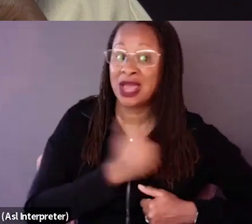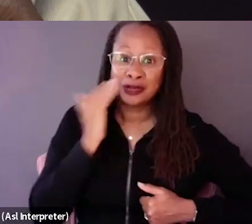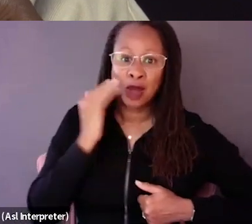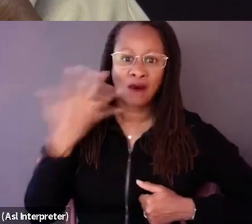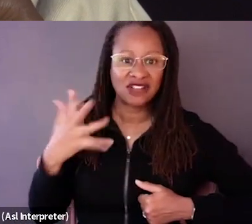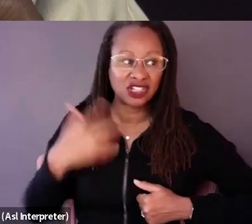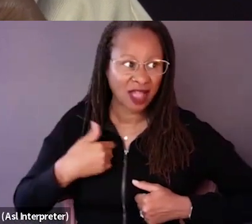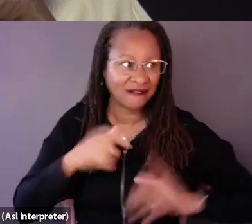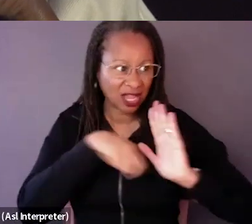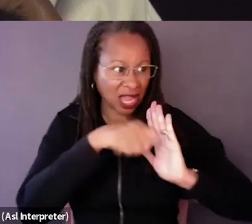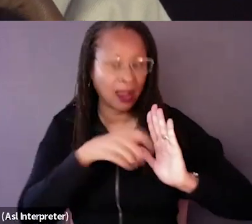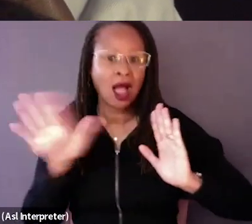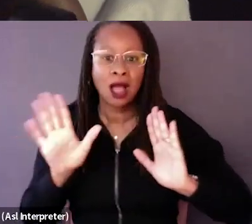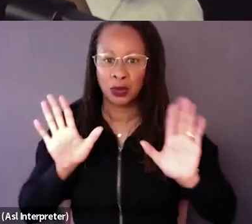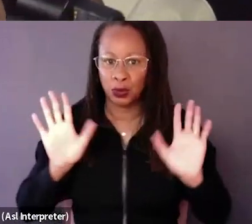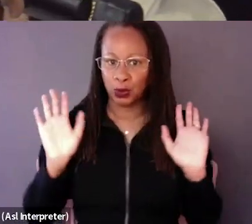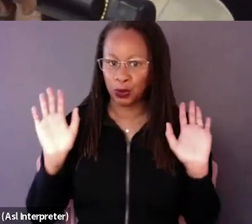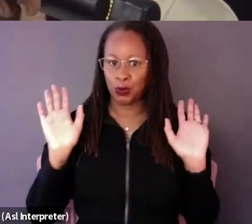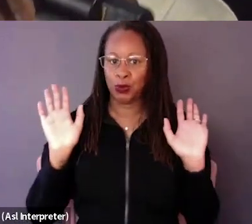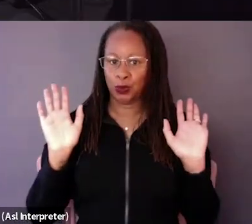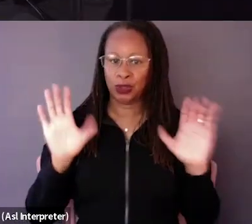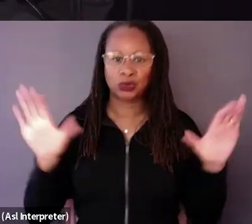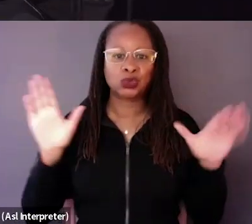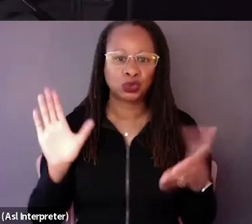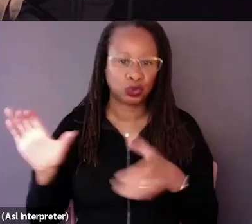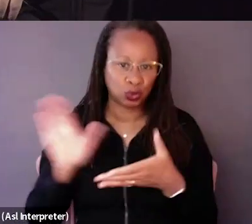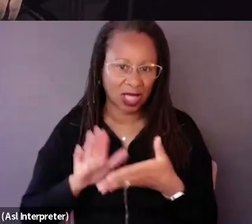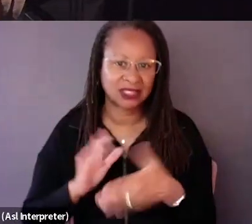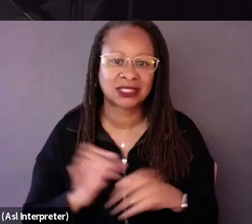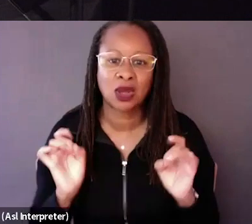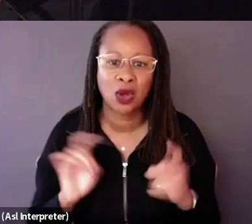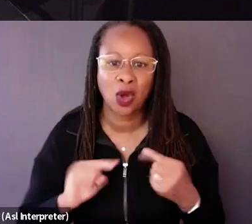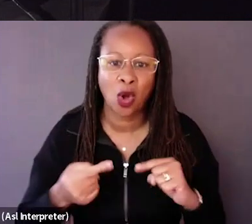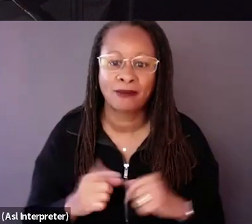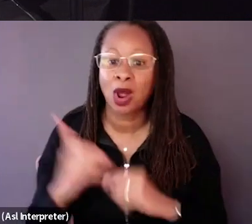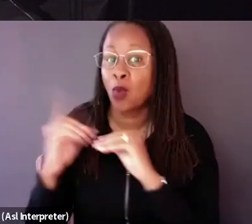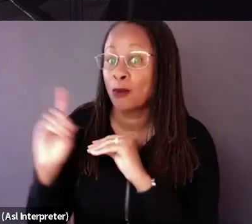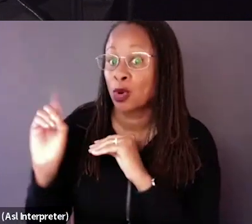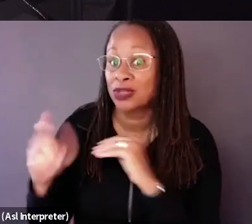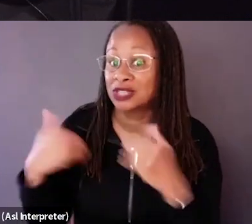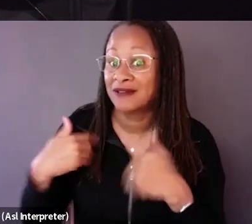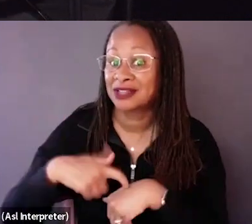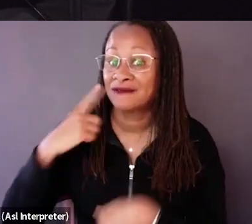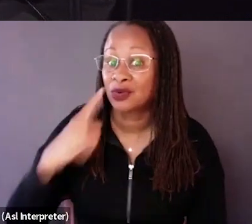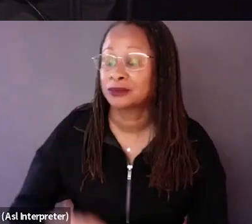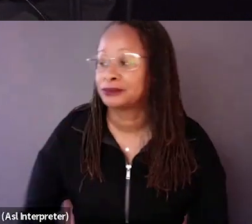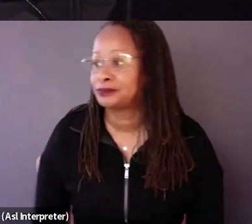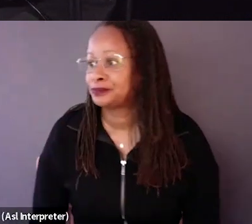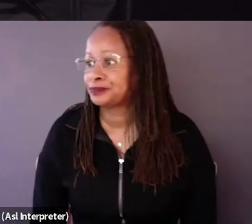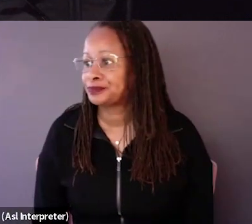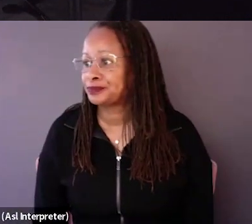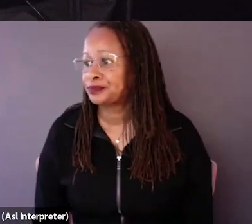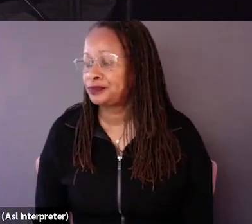through him, a window is opened into what's happening in Uganda. So he saw it as an opportunity, and he's